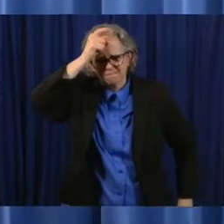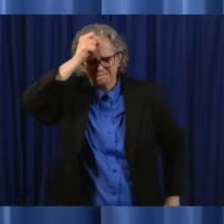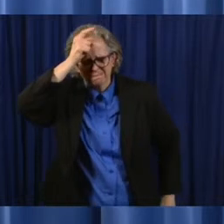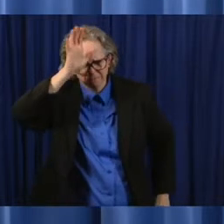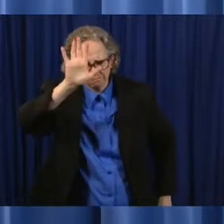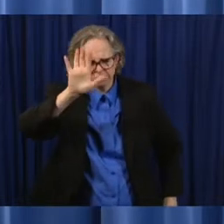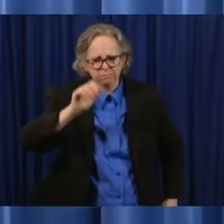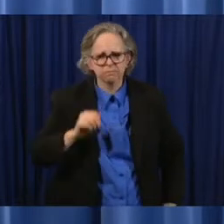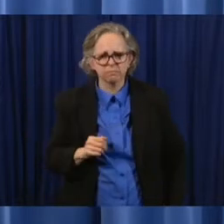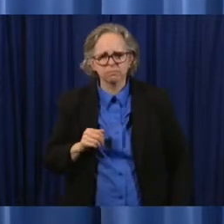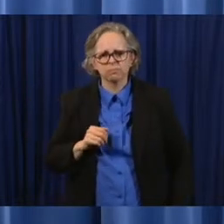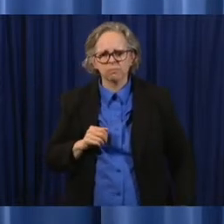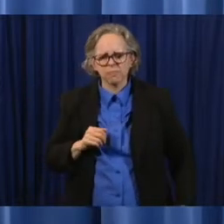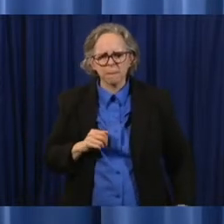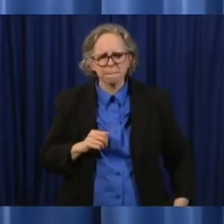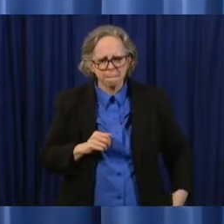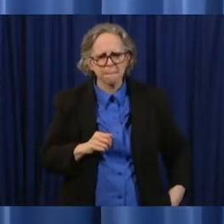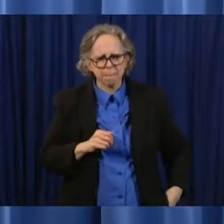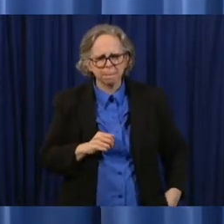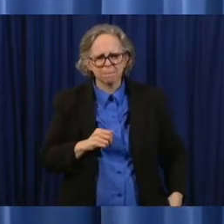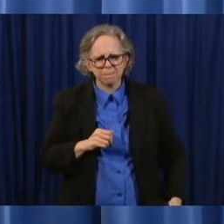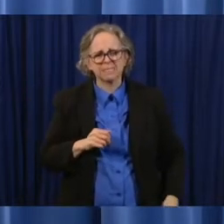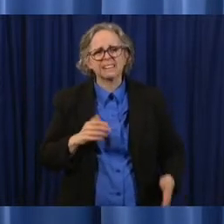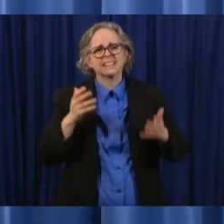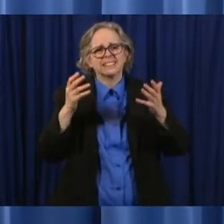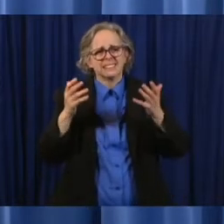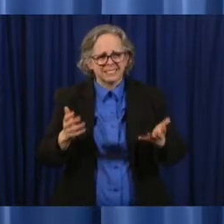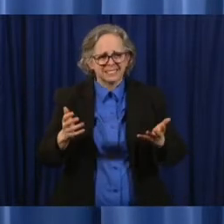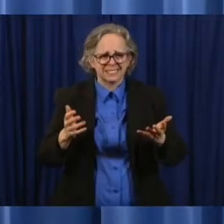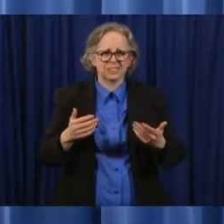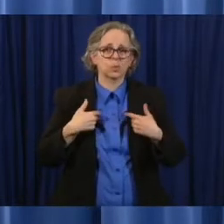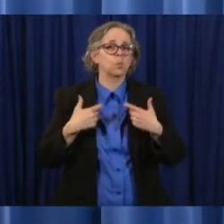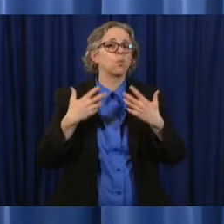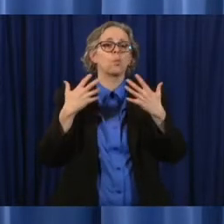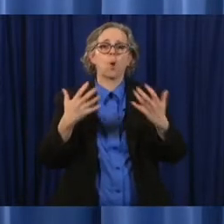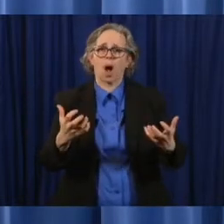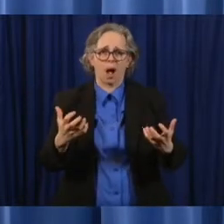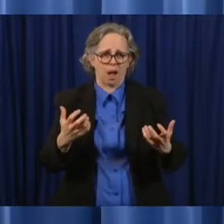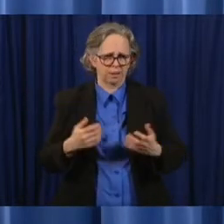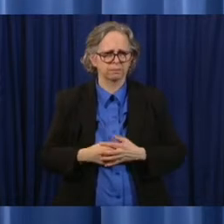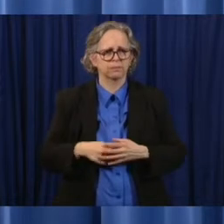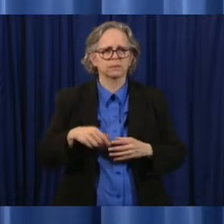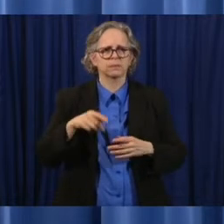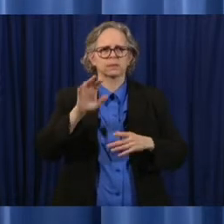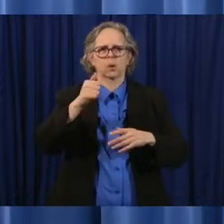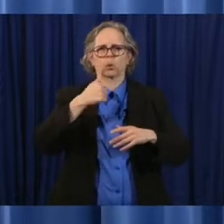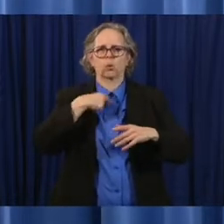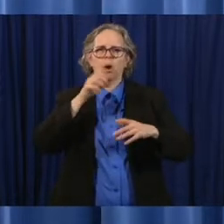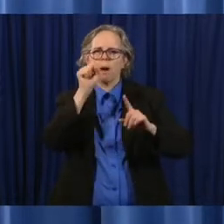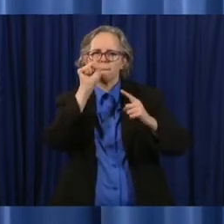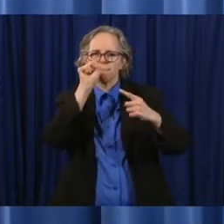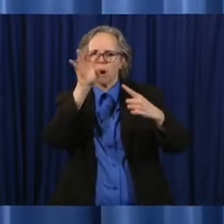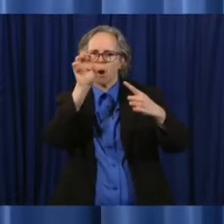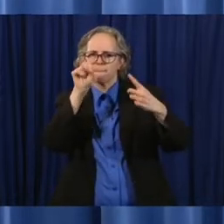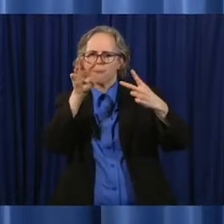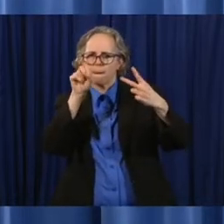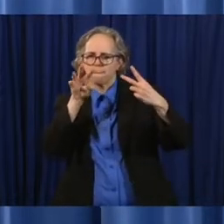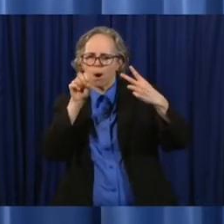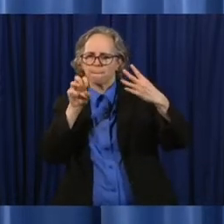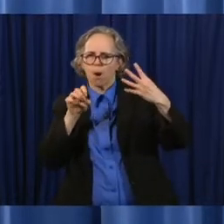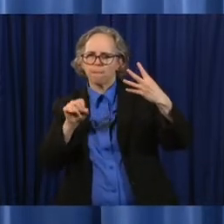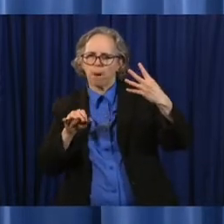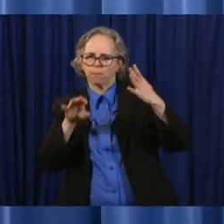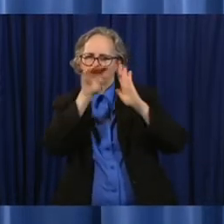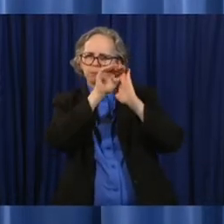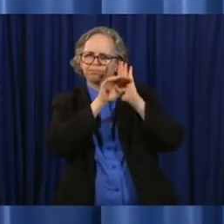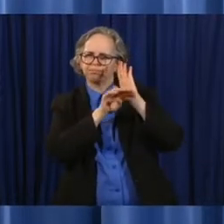businesses. What we want to do is to be able to outline for them and make it very clear, make it easy